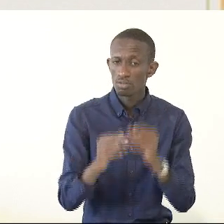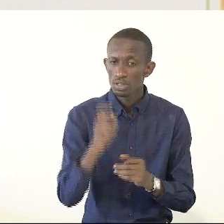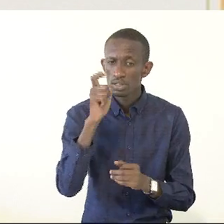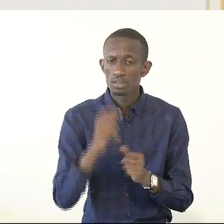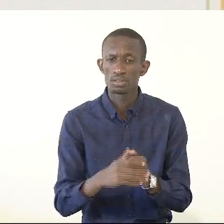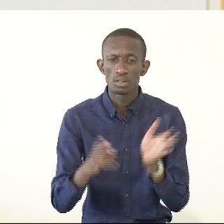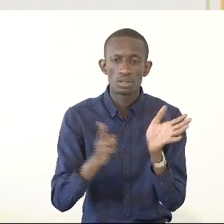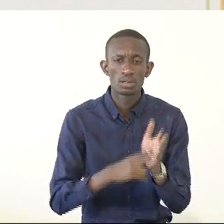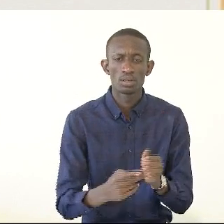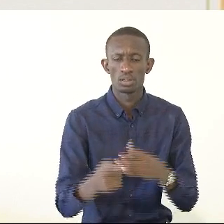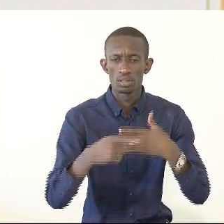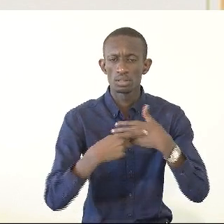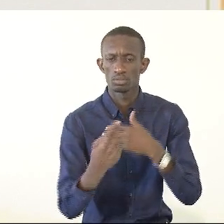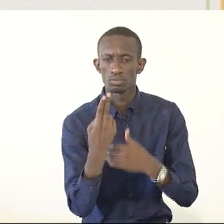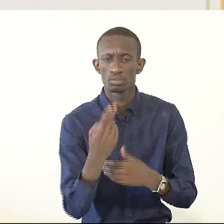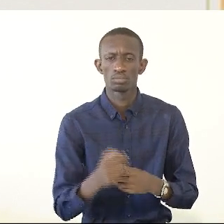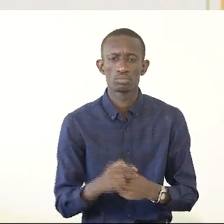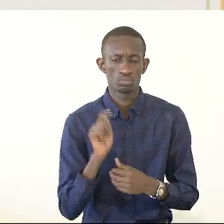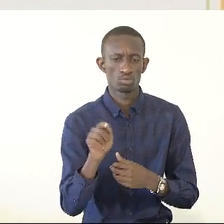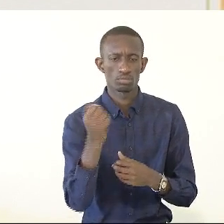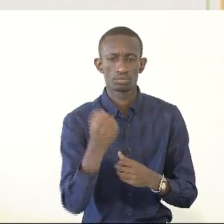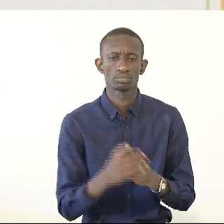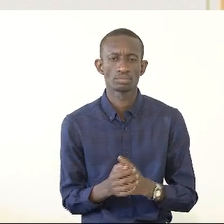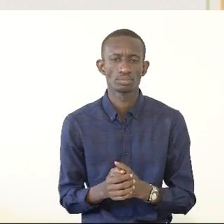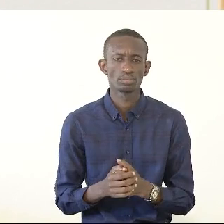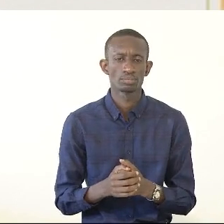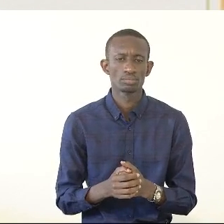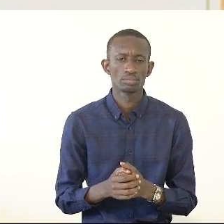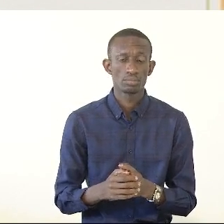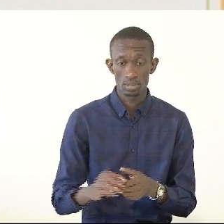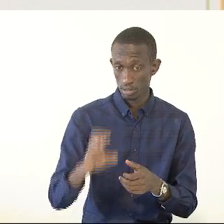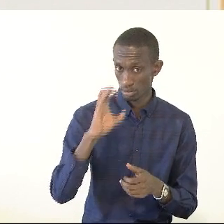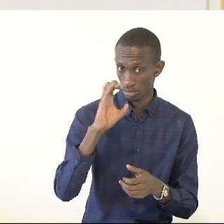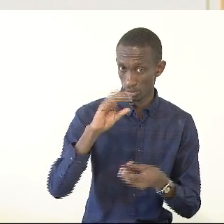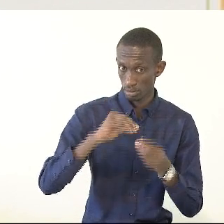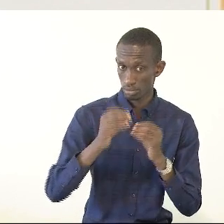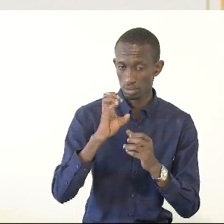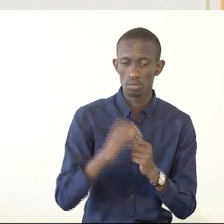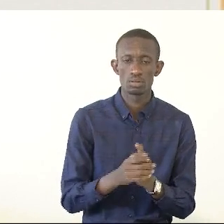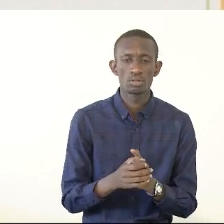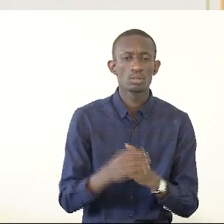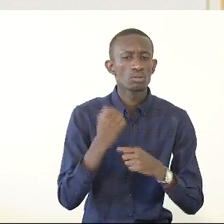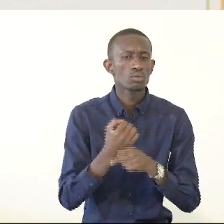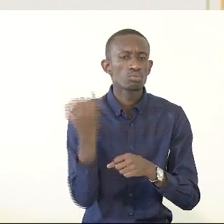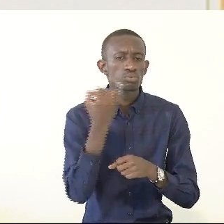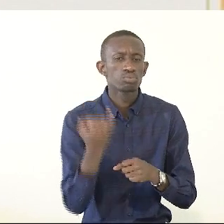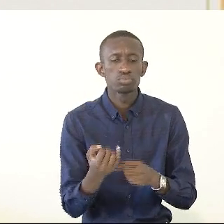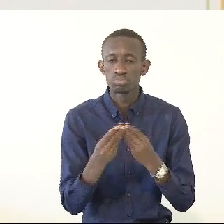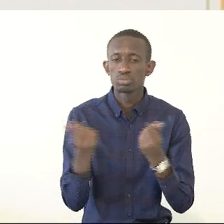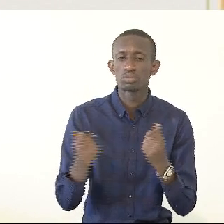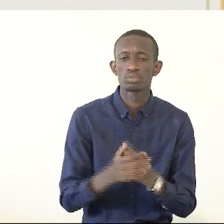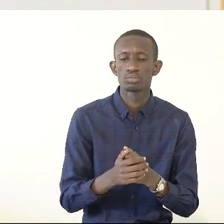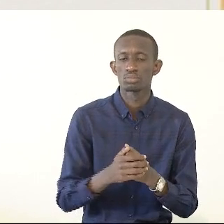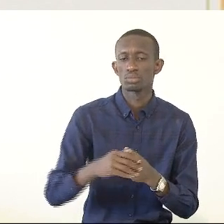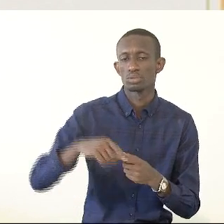-2.5. And number C, we will use the graph to solve the quadratic equation. Of course, that graph,